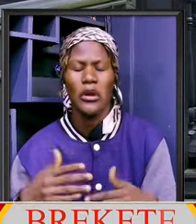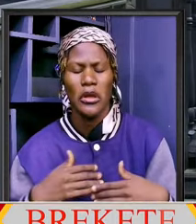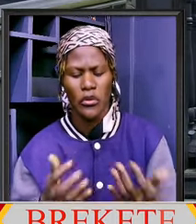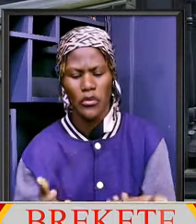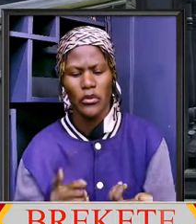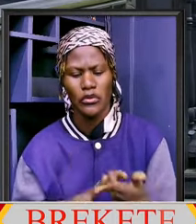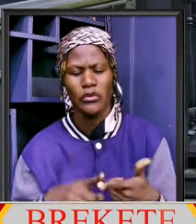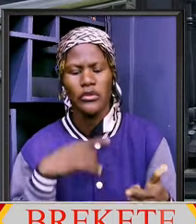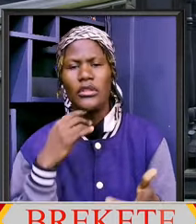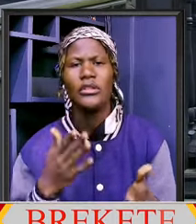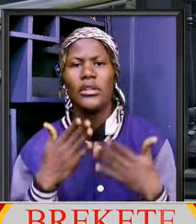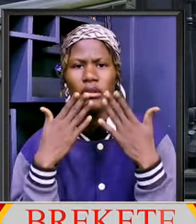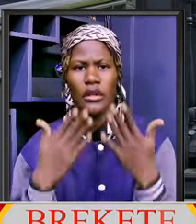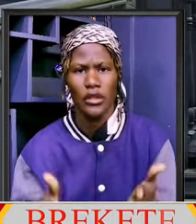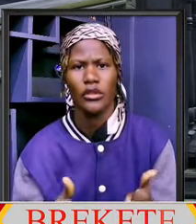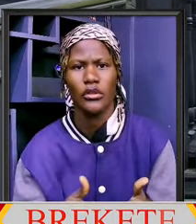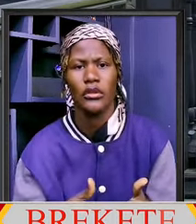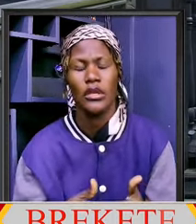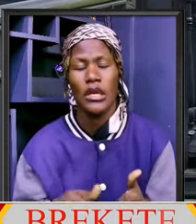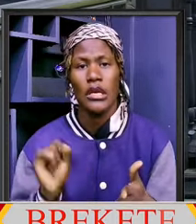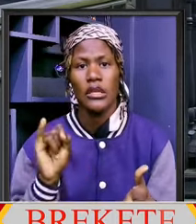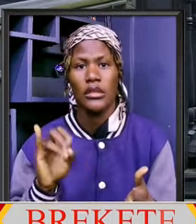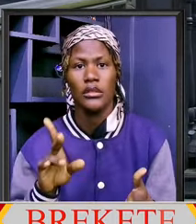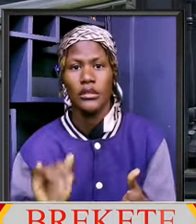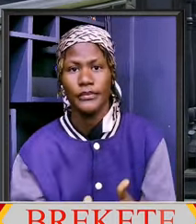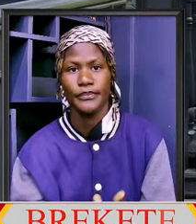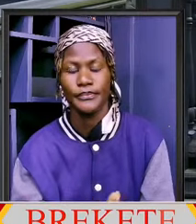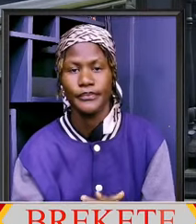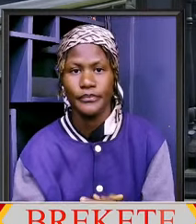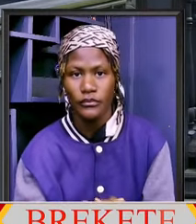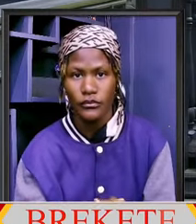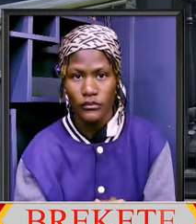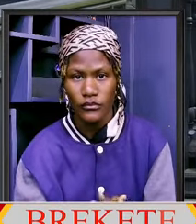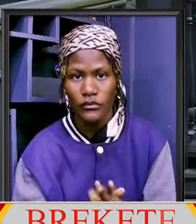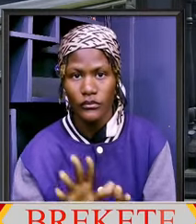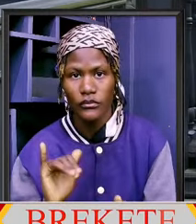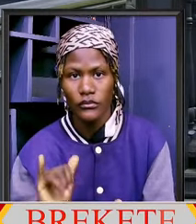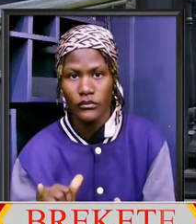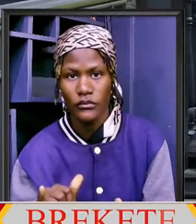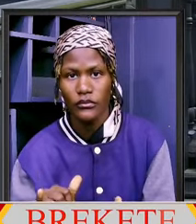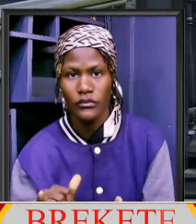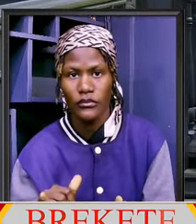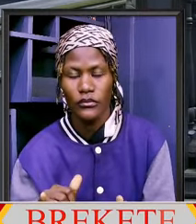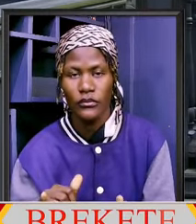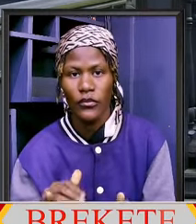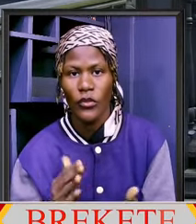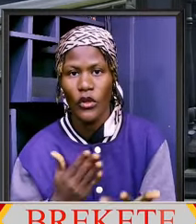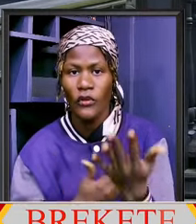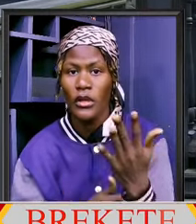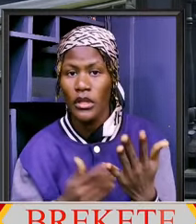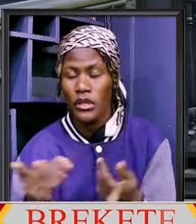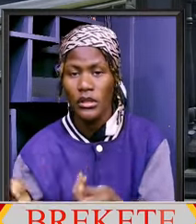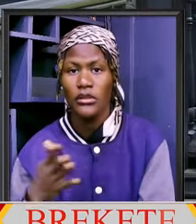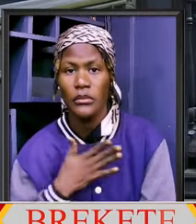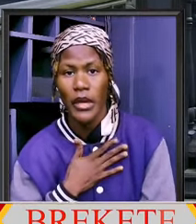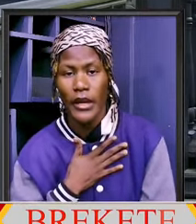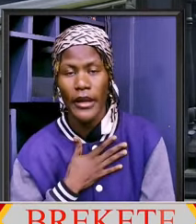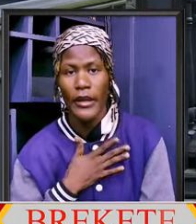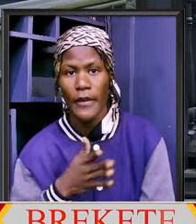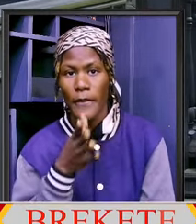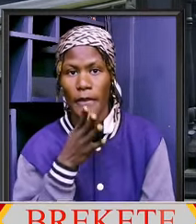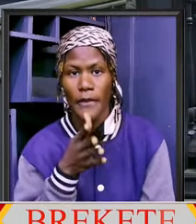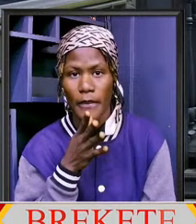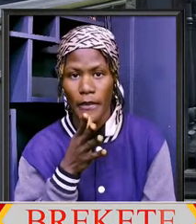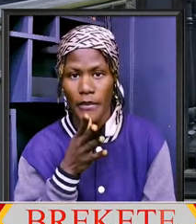all. Sir, by the grace of God, this is my mom. She